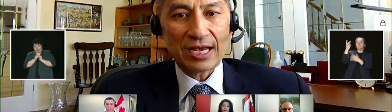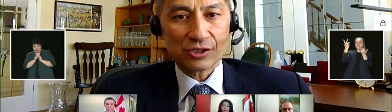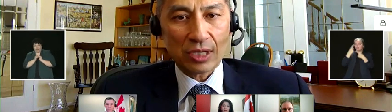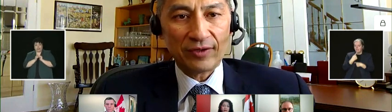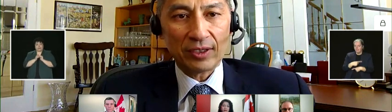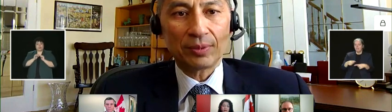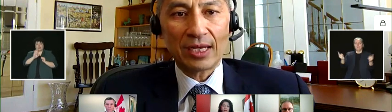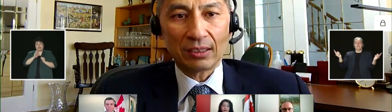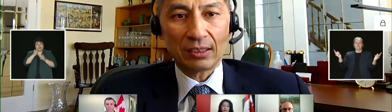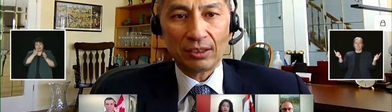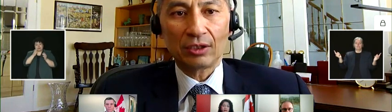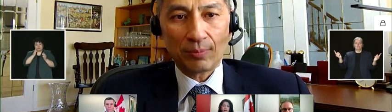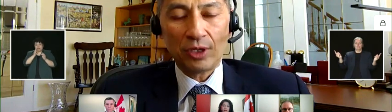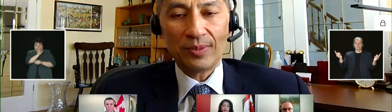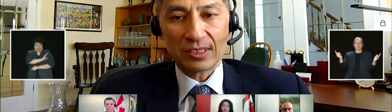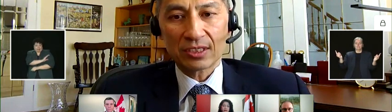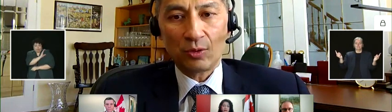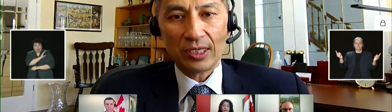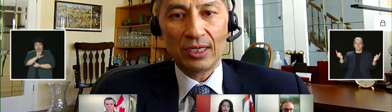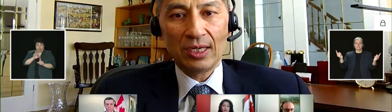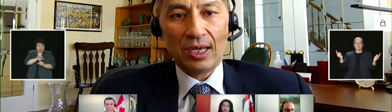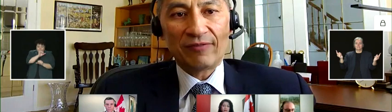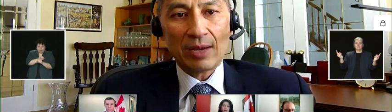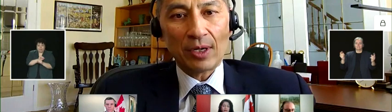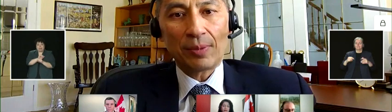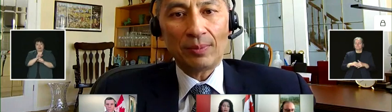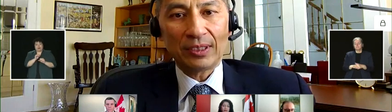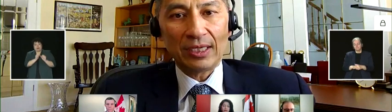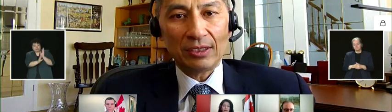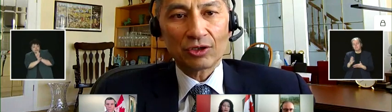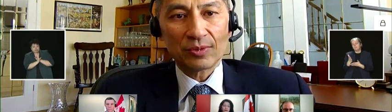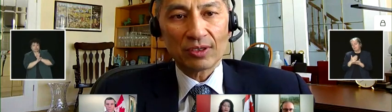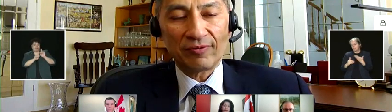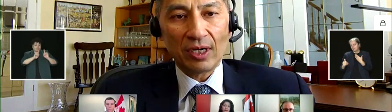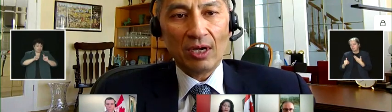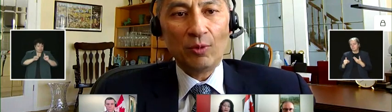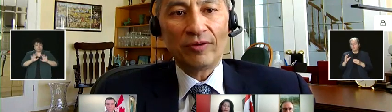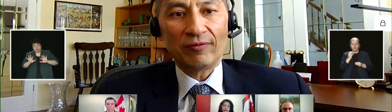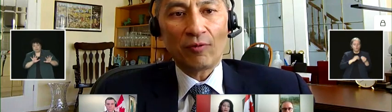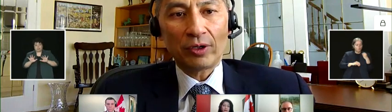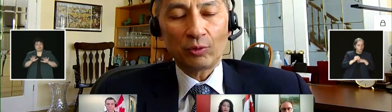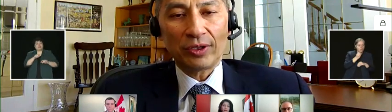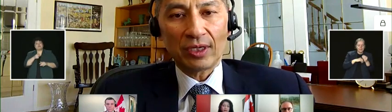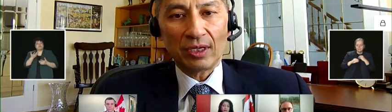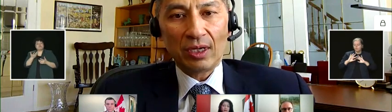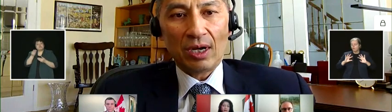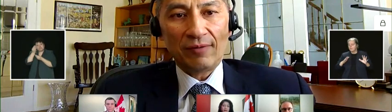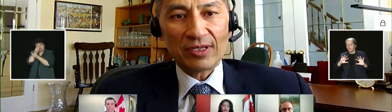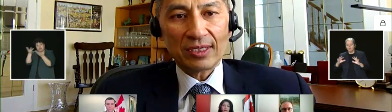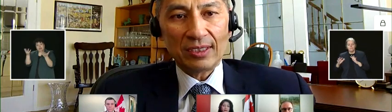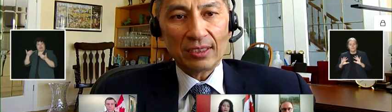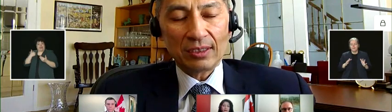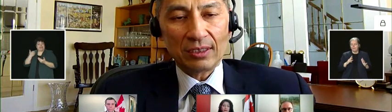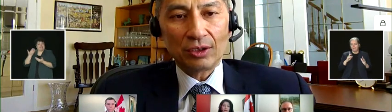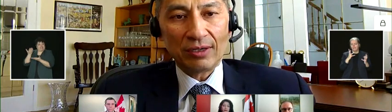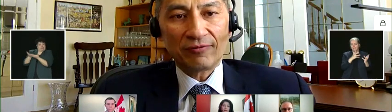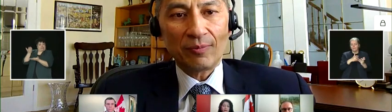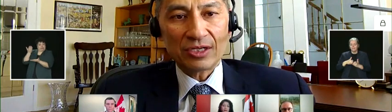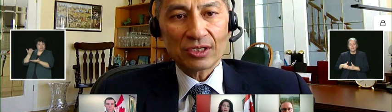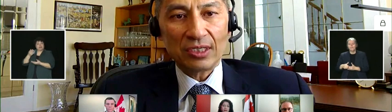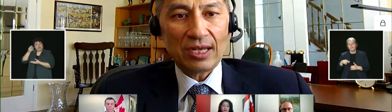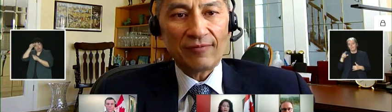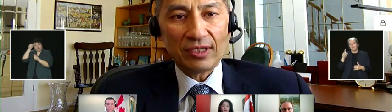issues, the actual having to plan clinical appointments and so on, have come out publicly in terms of moving forward with obviously the